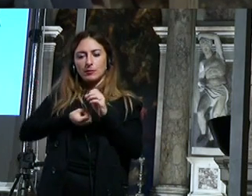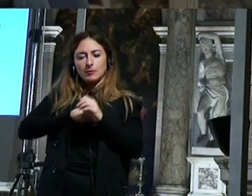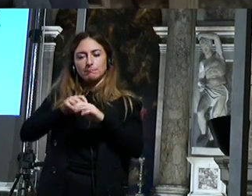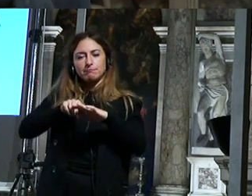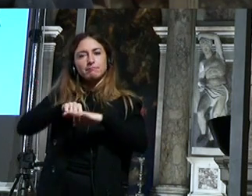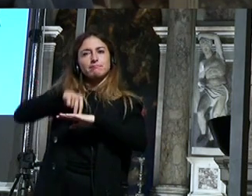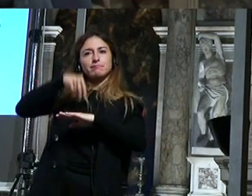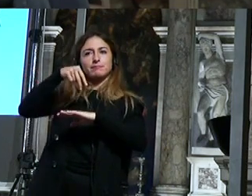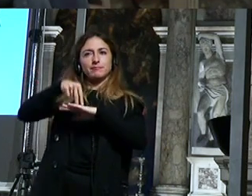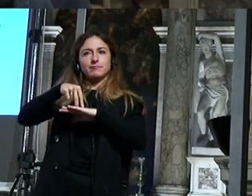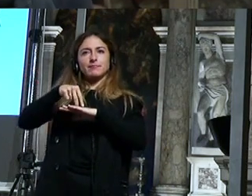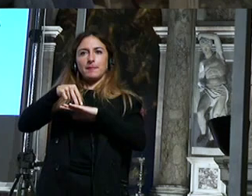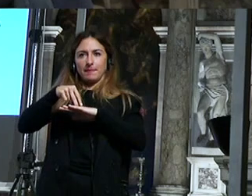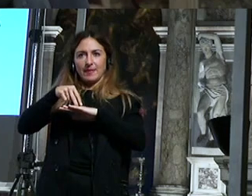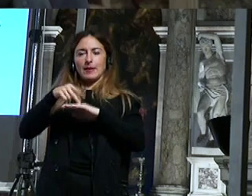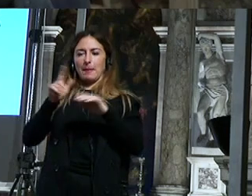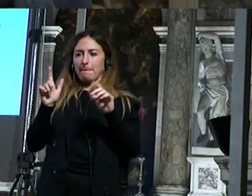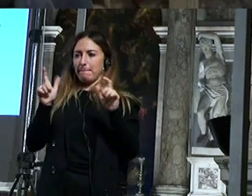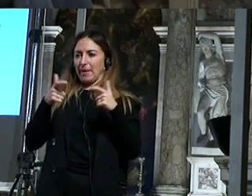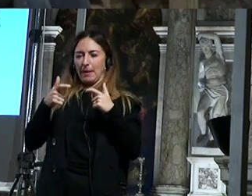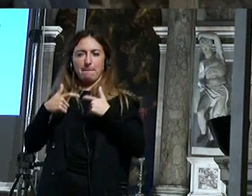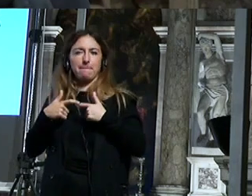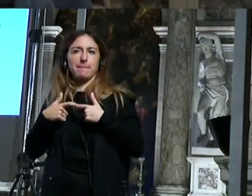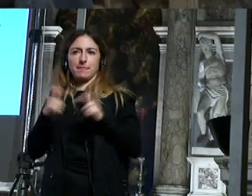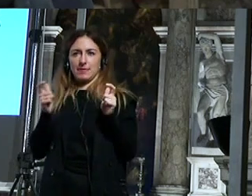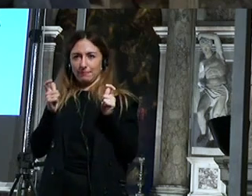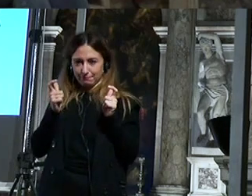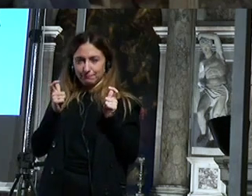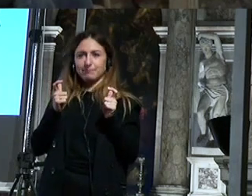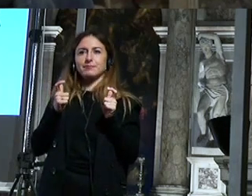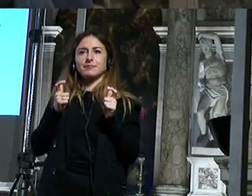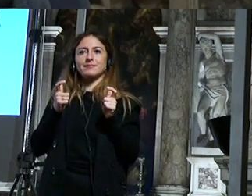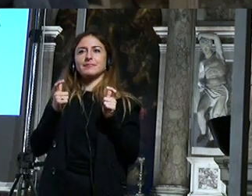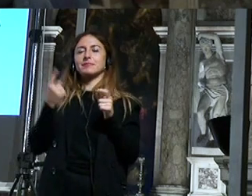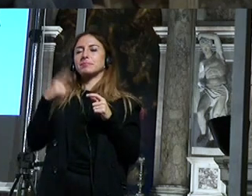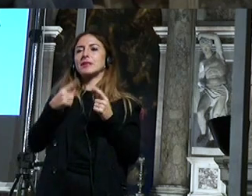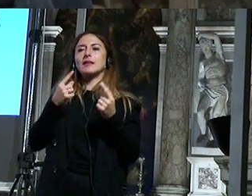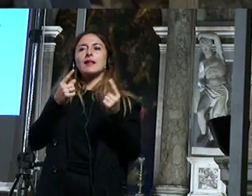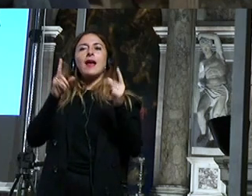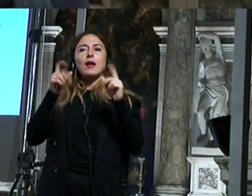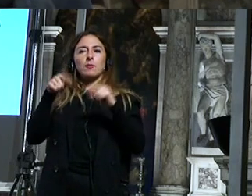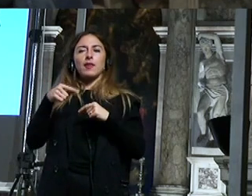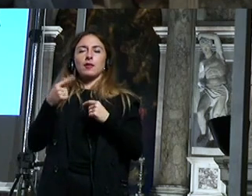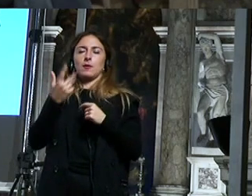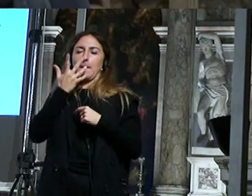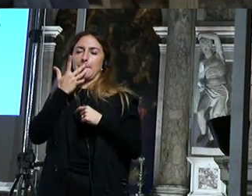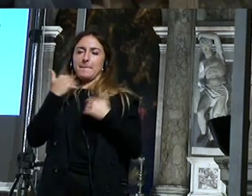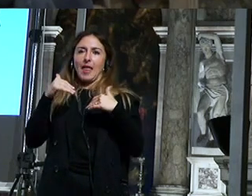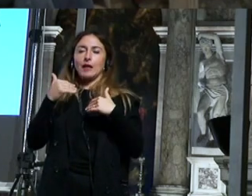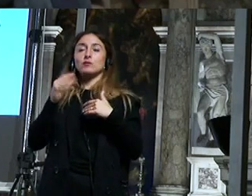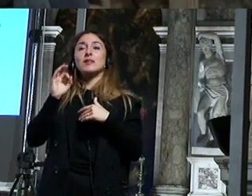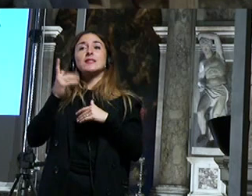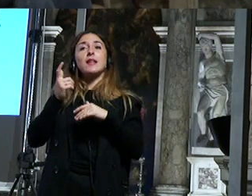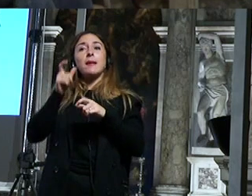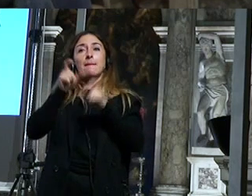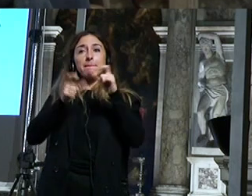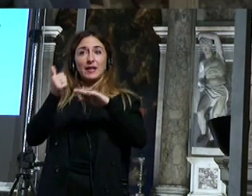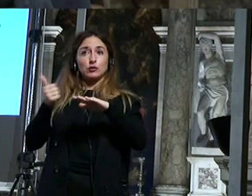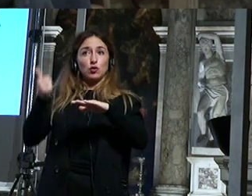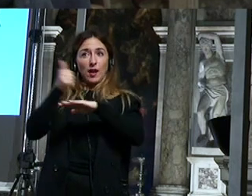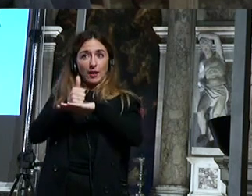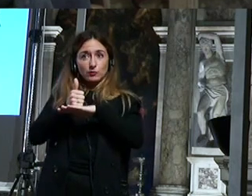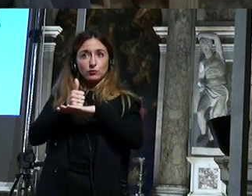it. If characters don't change and transcend, we wouldn't keep returning to literature. I think we go to it for that